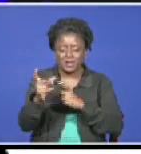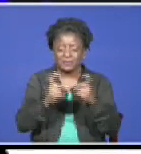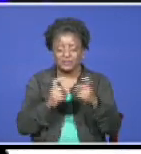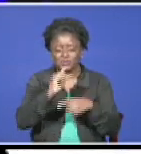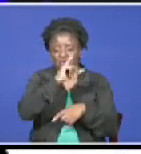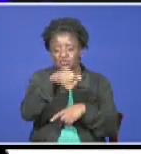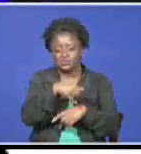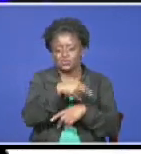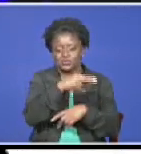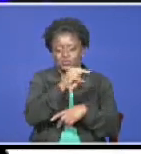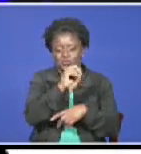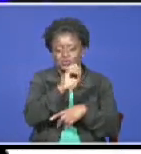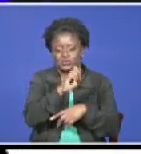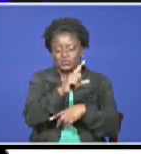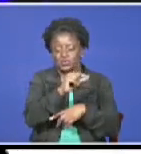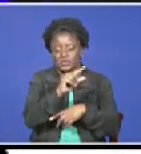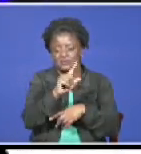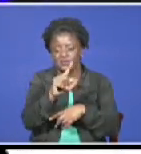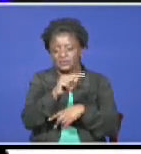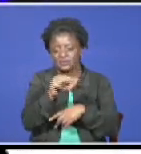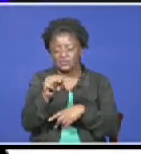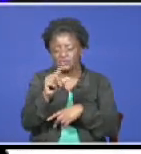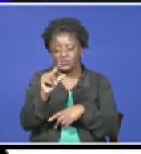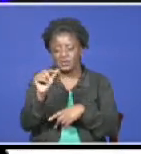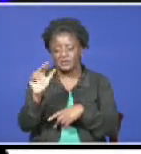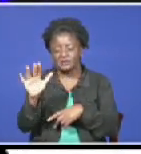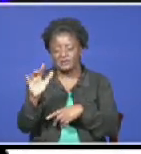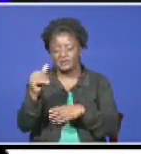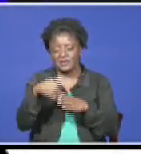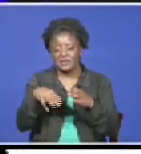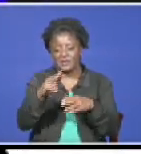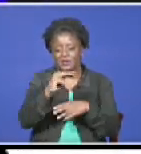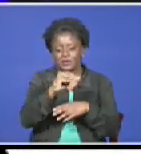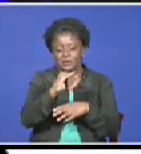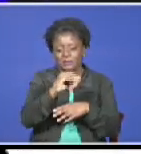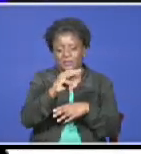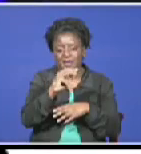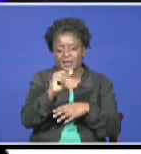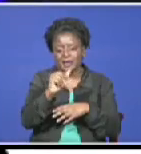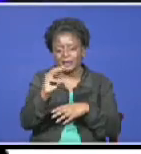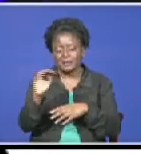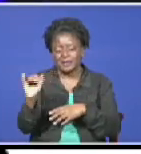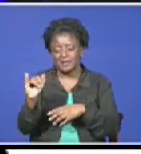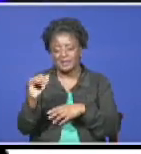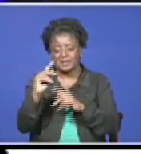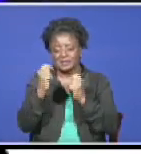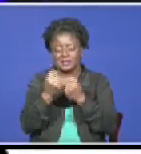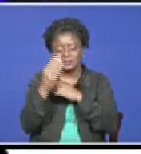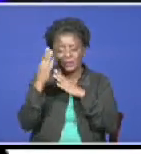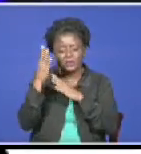through 25th at the Hyatt Regency in Miami. And Team Bahamas is hoping that you can make the trip